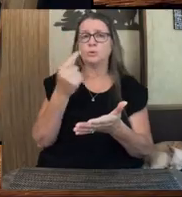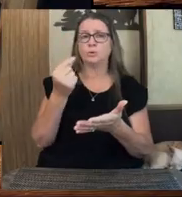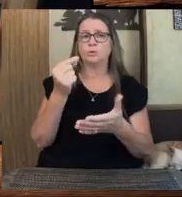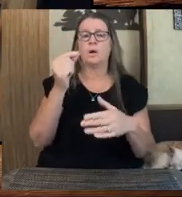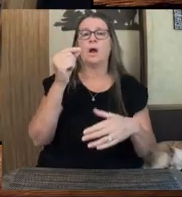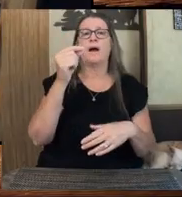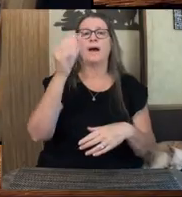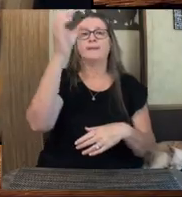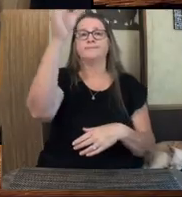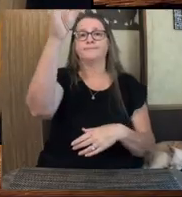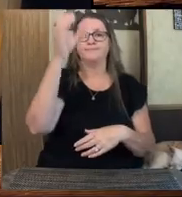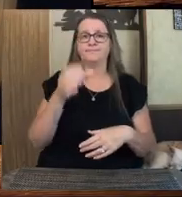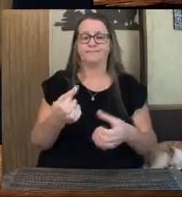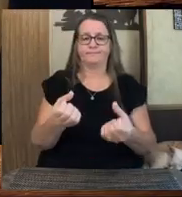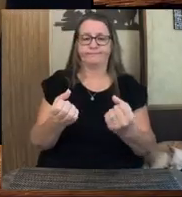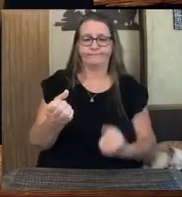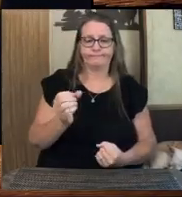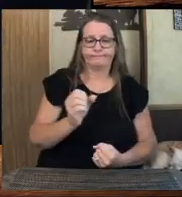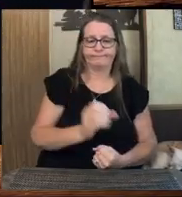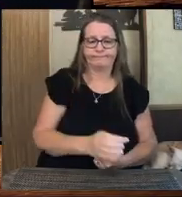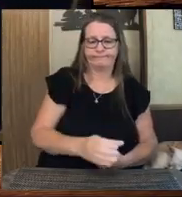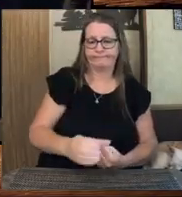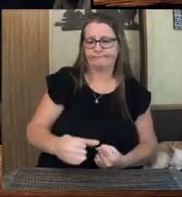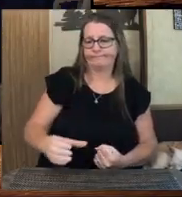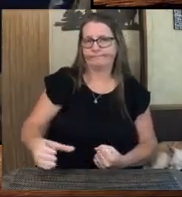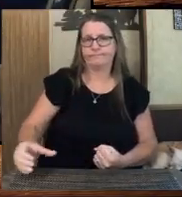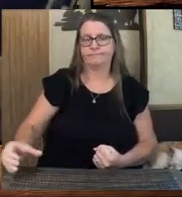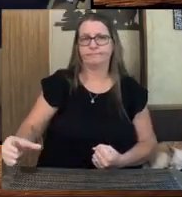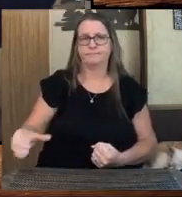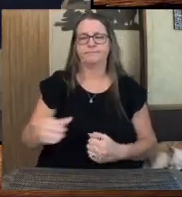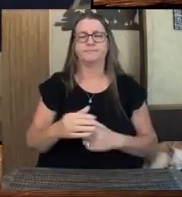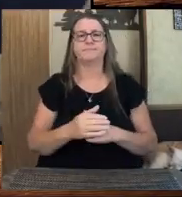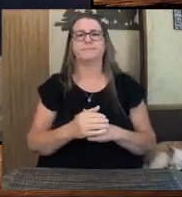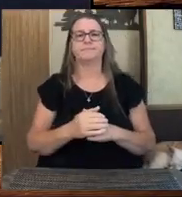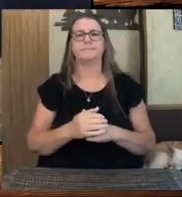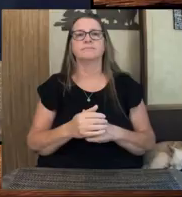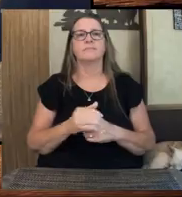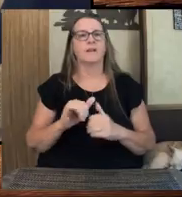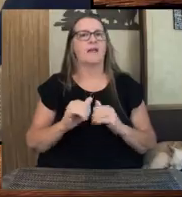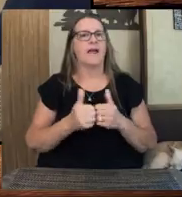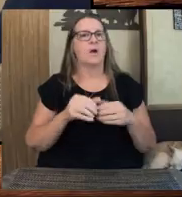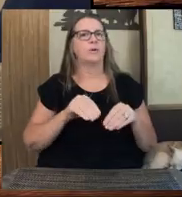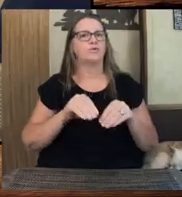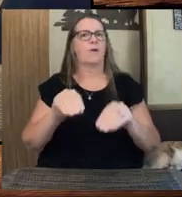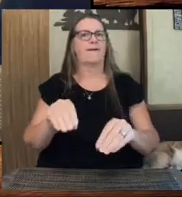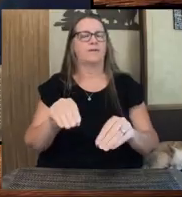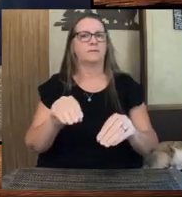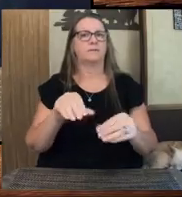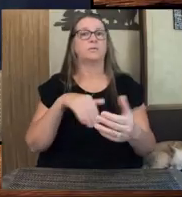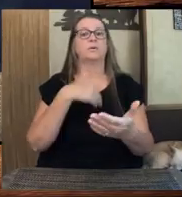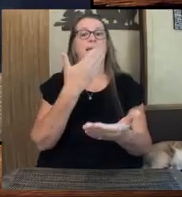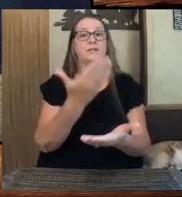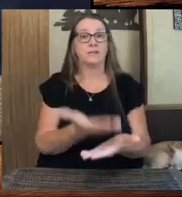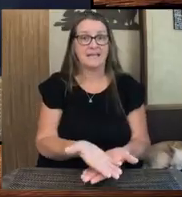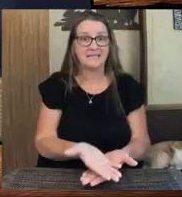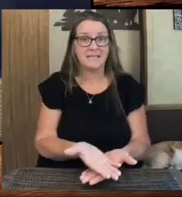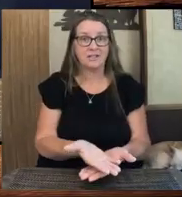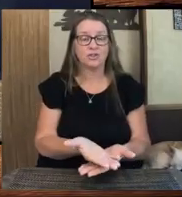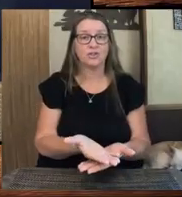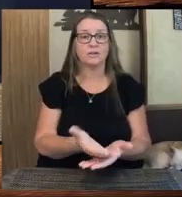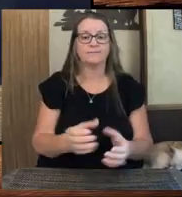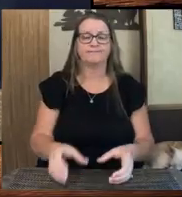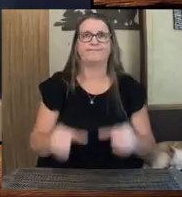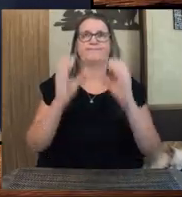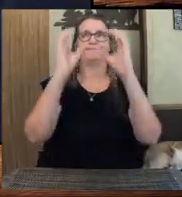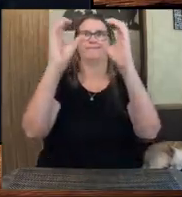going to scratch anything up. So what I just do is I take them and I attach them all down here, and then that's how we travel.